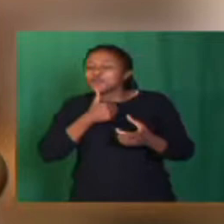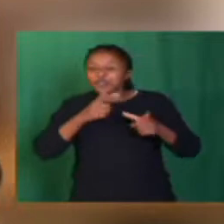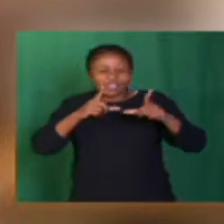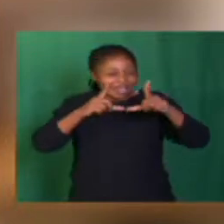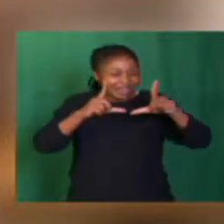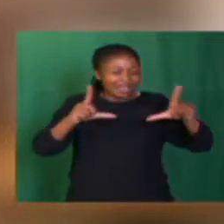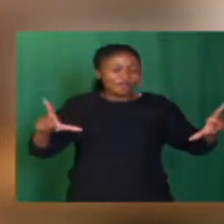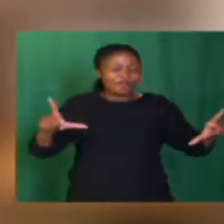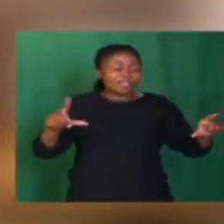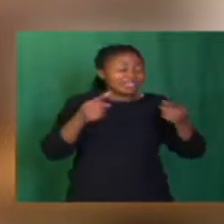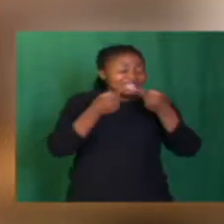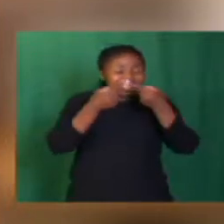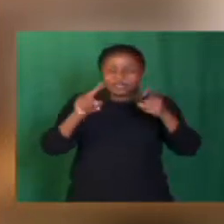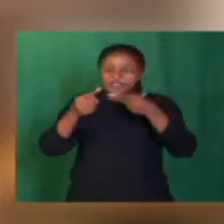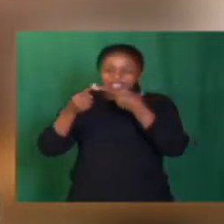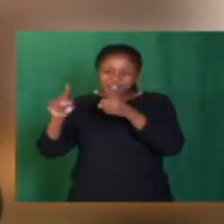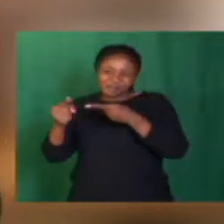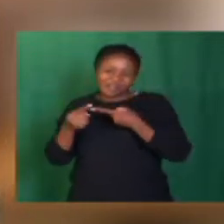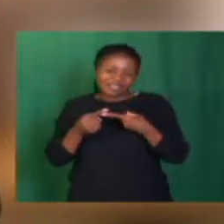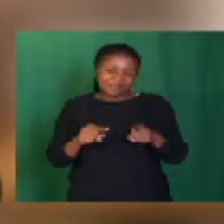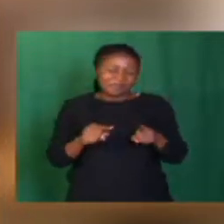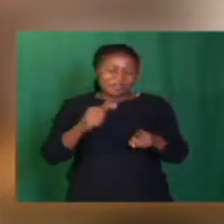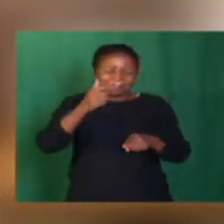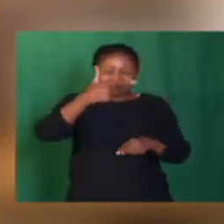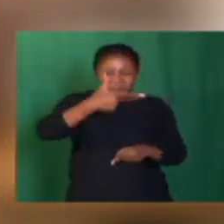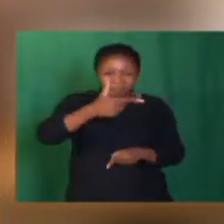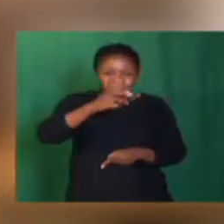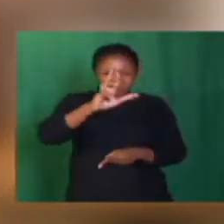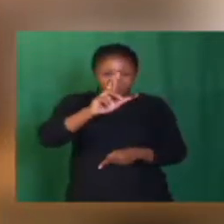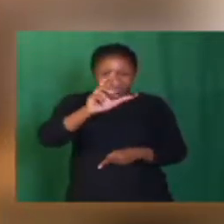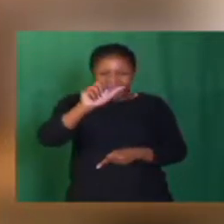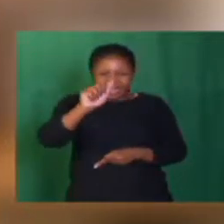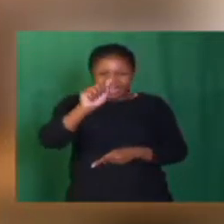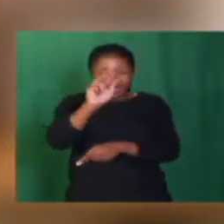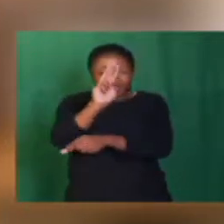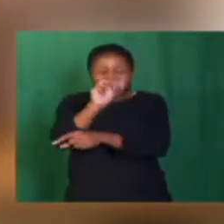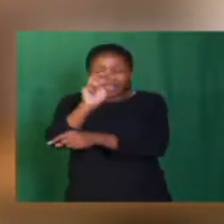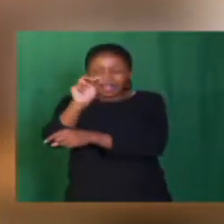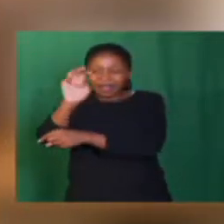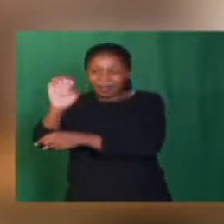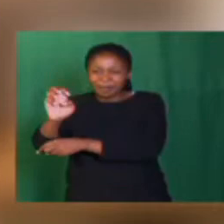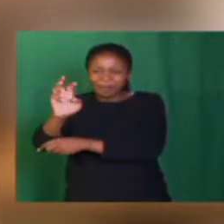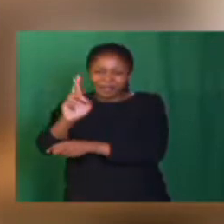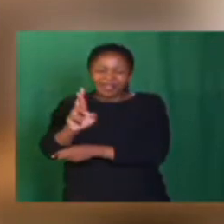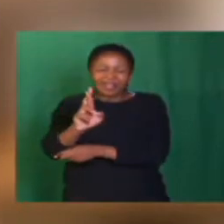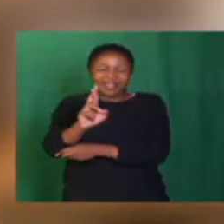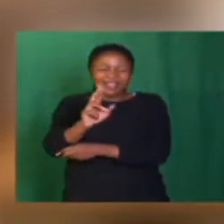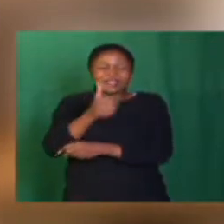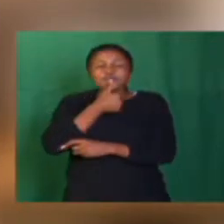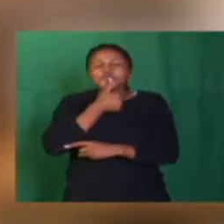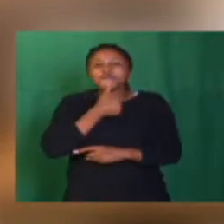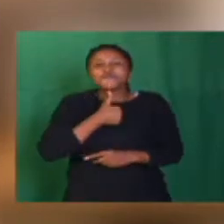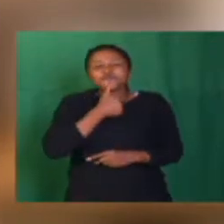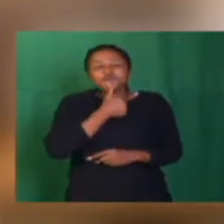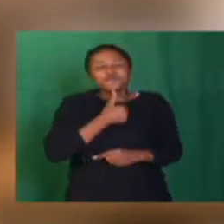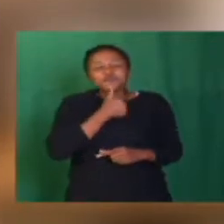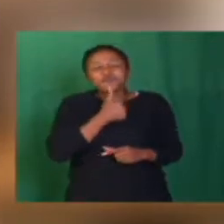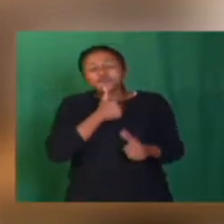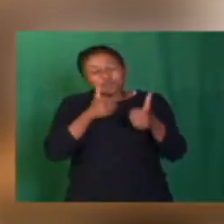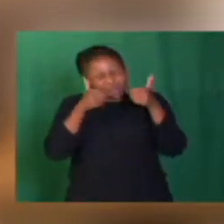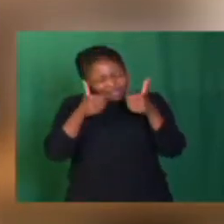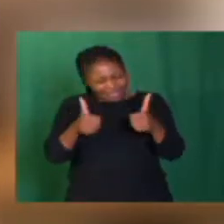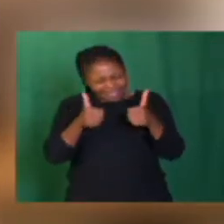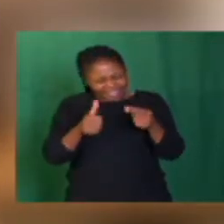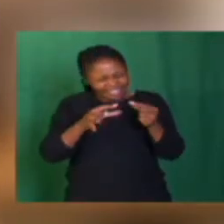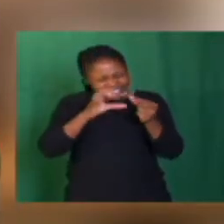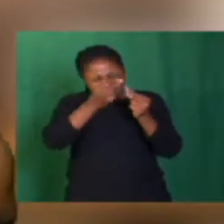that you use grammar appropriately. Understand, why am I using a simple sentence? Why am I using a compound sentence?